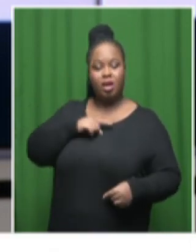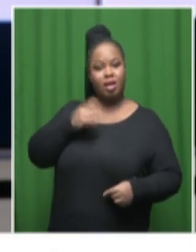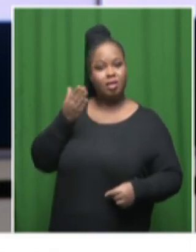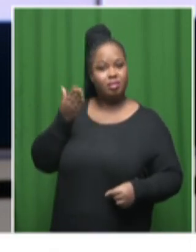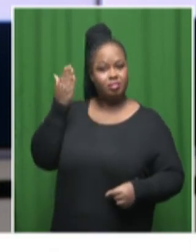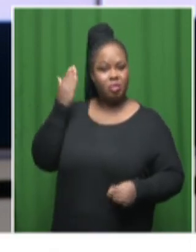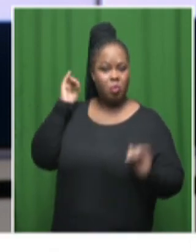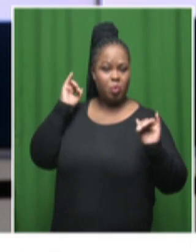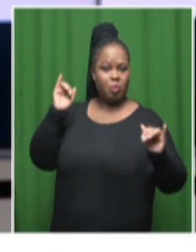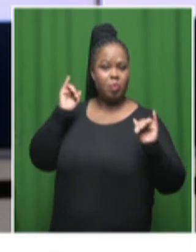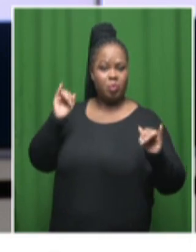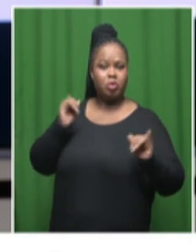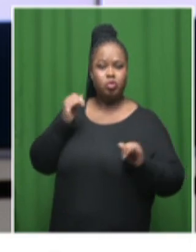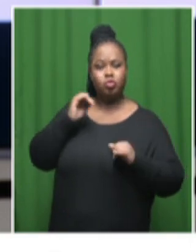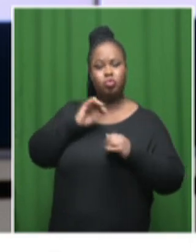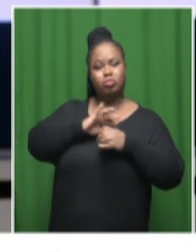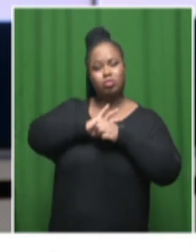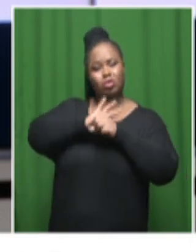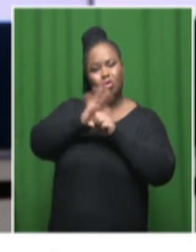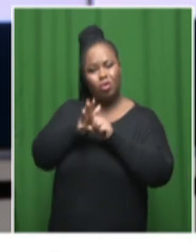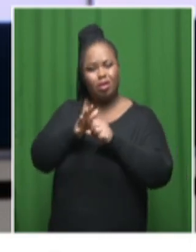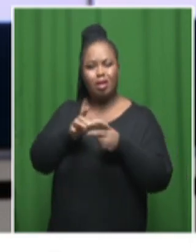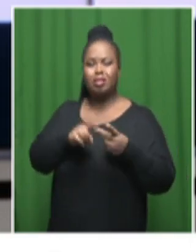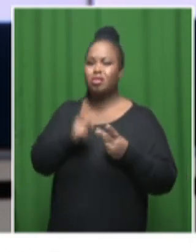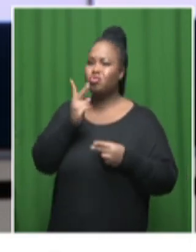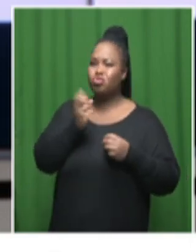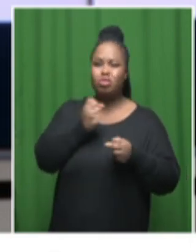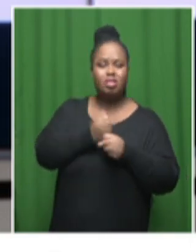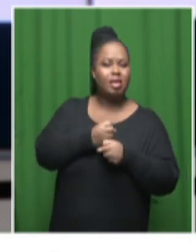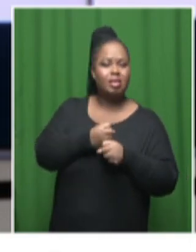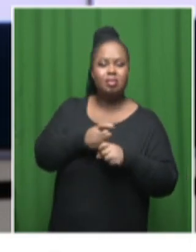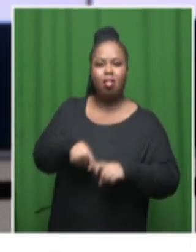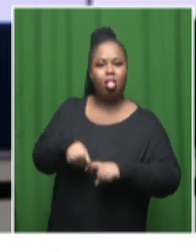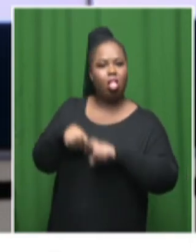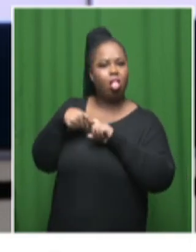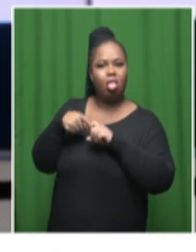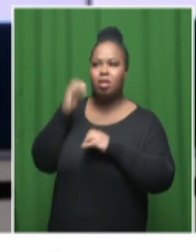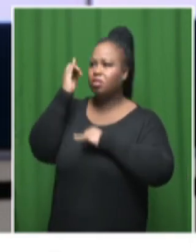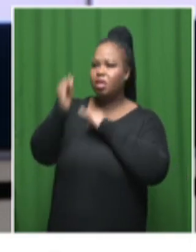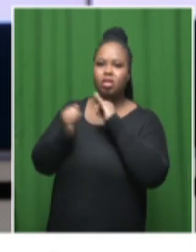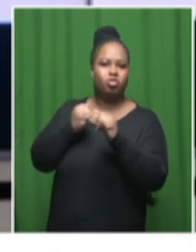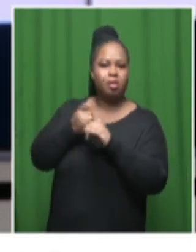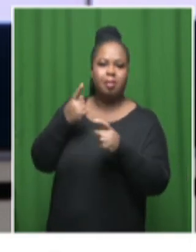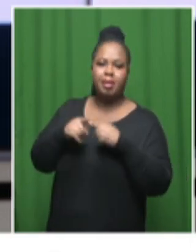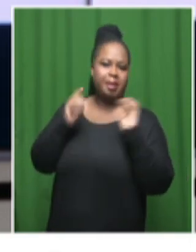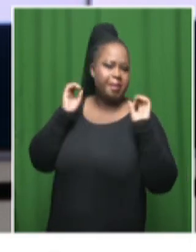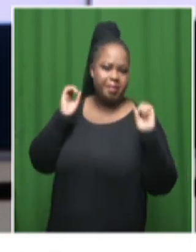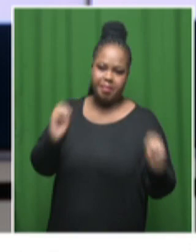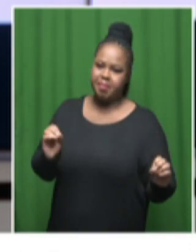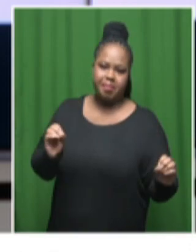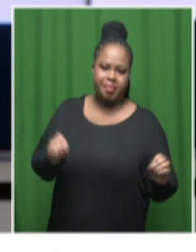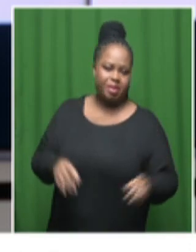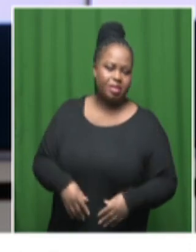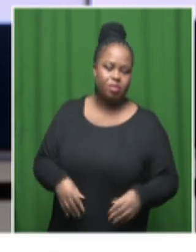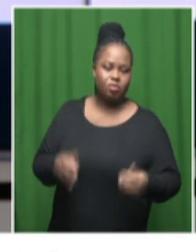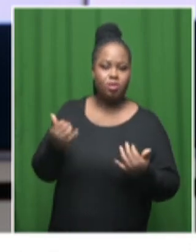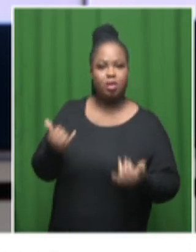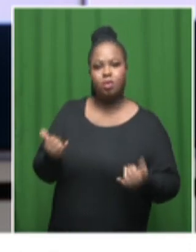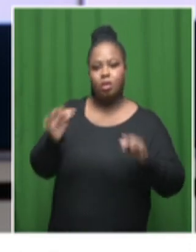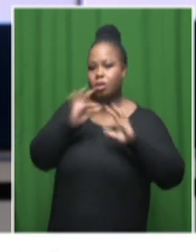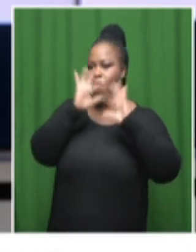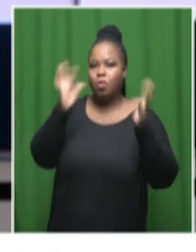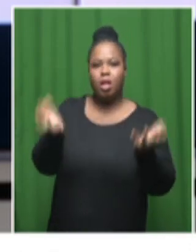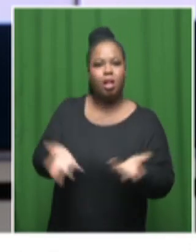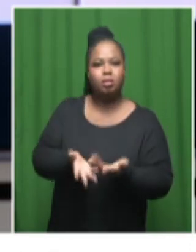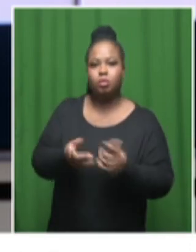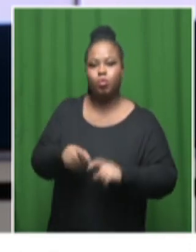know, a 2-year break of netball, we didn't play netball internationally. We didn't do a lot of things that we were supposed to do. It's like the world was